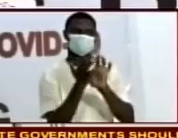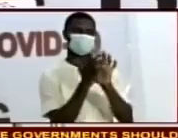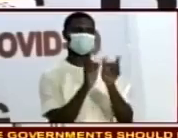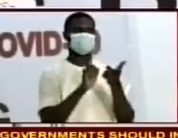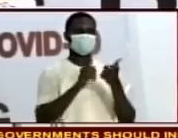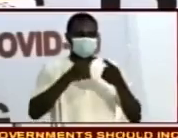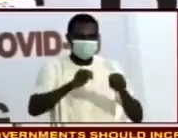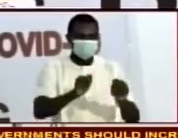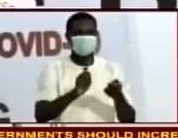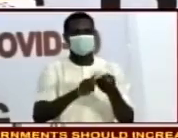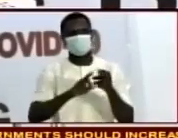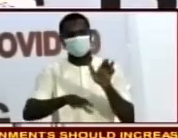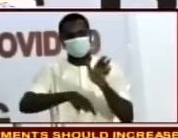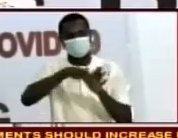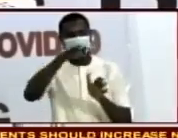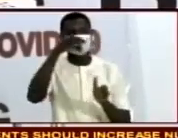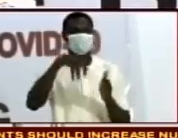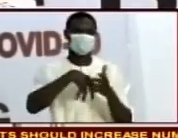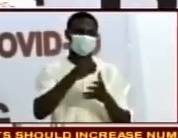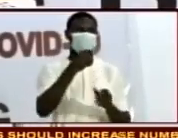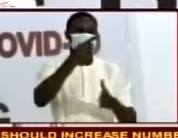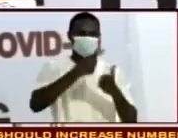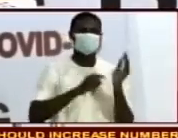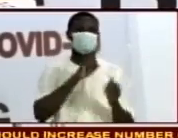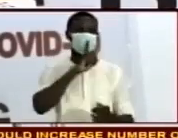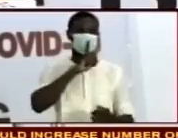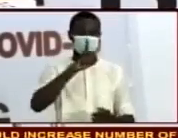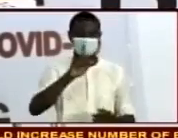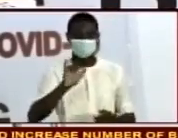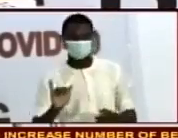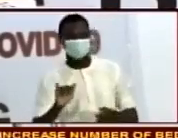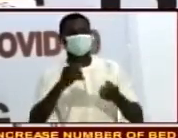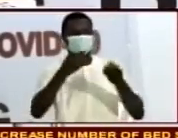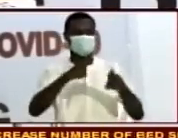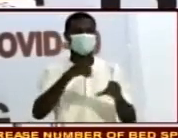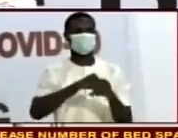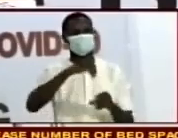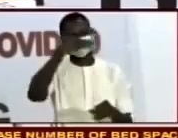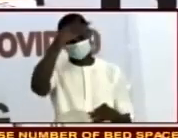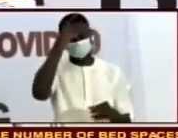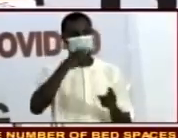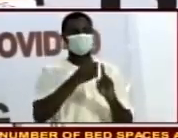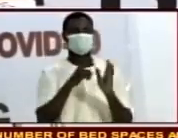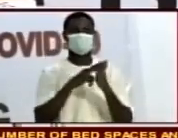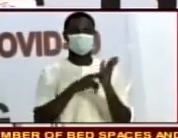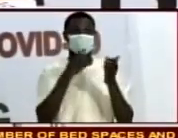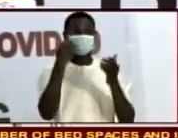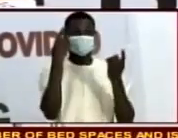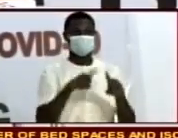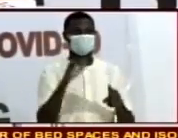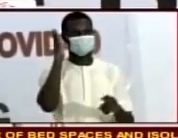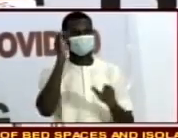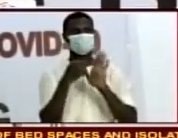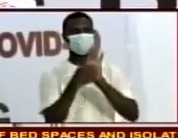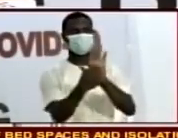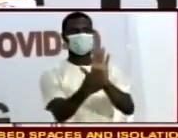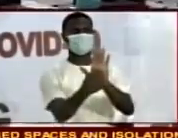out what really happened there. When the report comes out, it will be made known. Thank you.